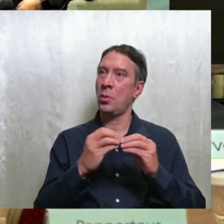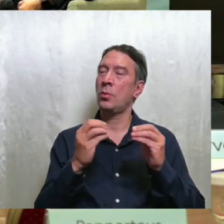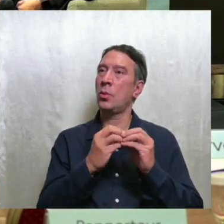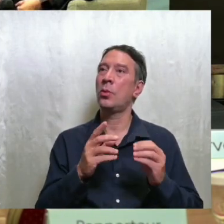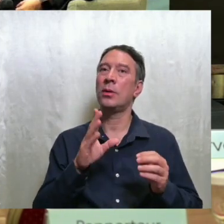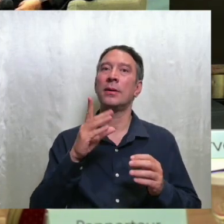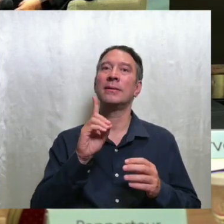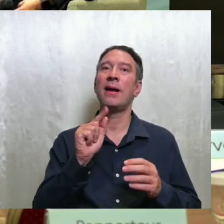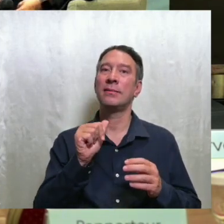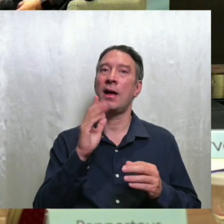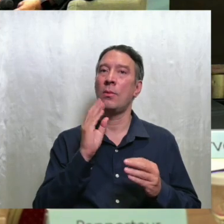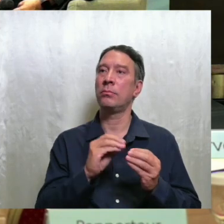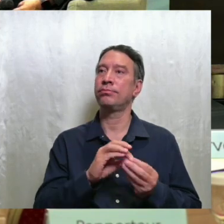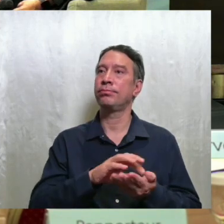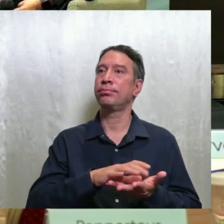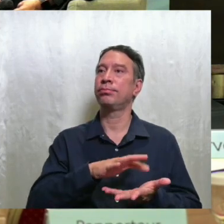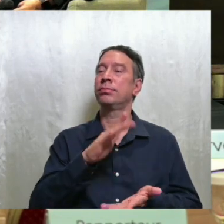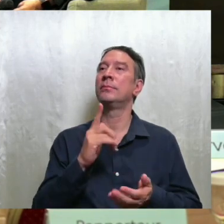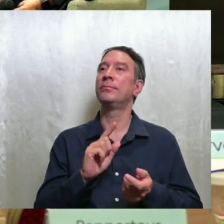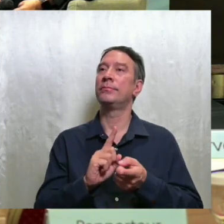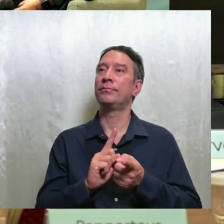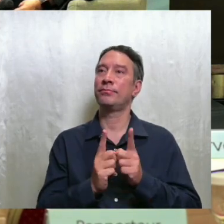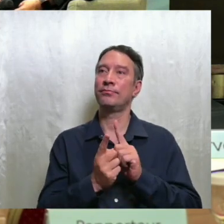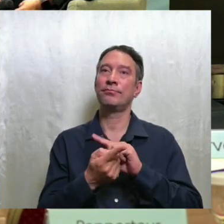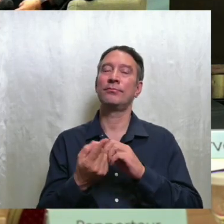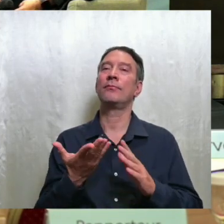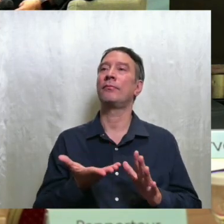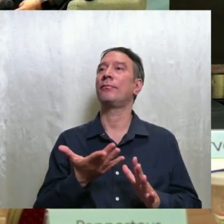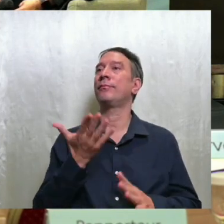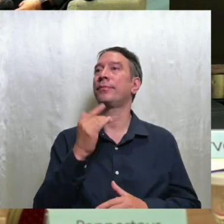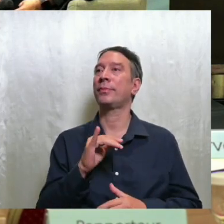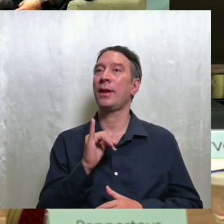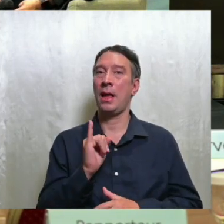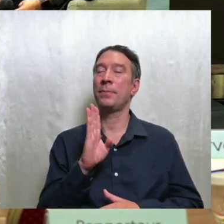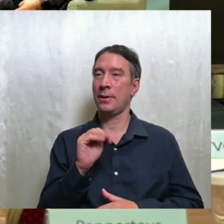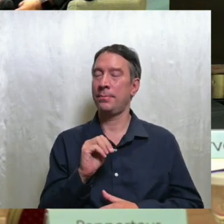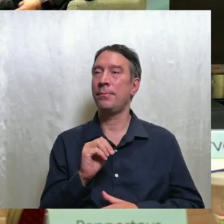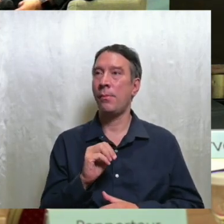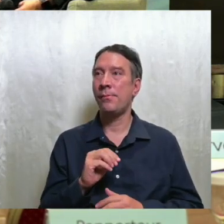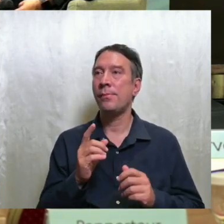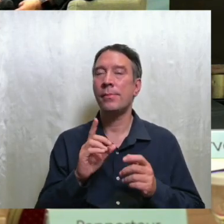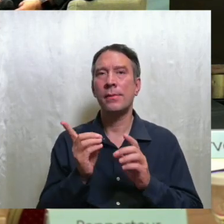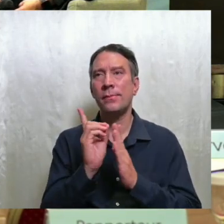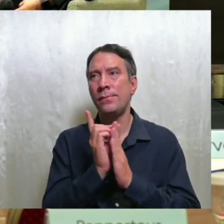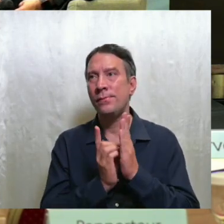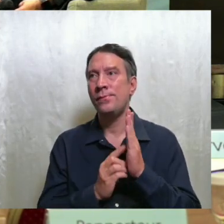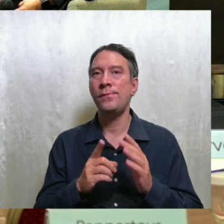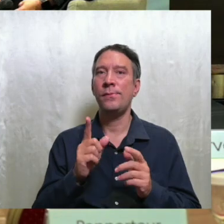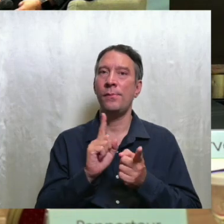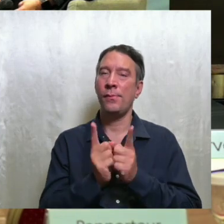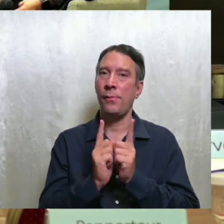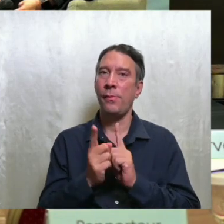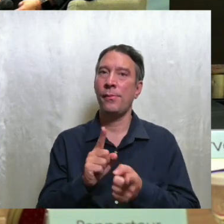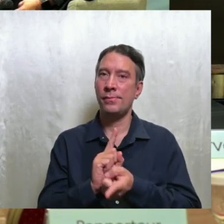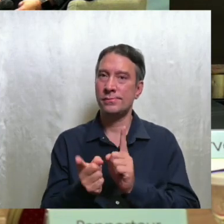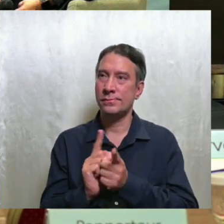I guess IBM is also doing when they are translating and trying to make it vernacular and approachable to a wider audience,